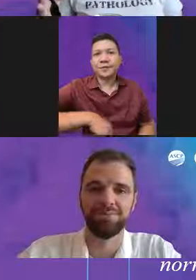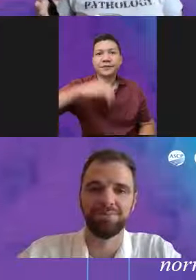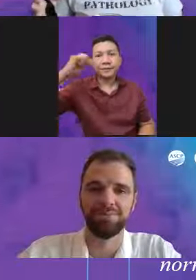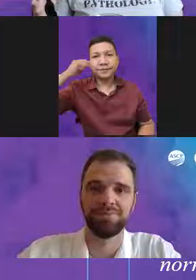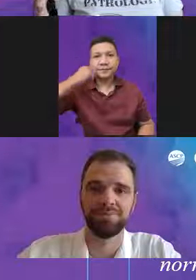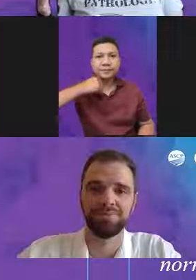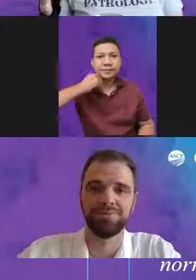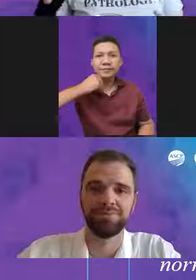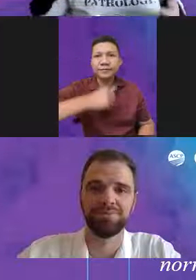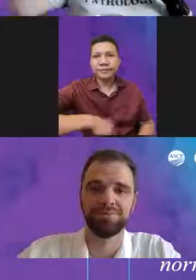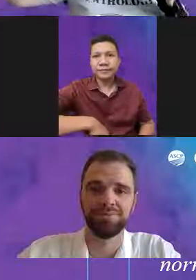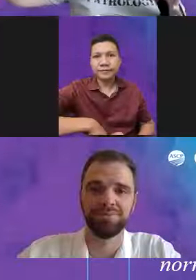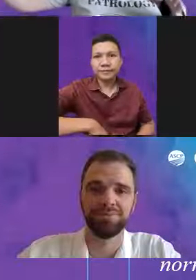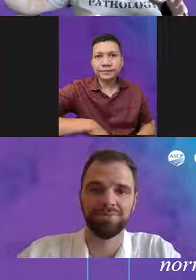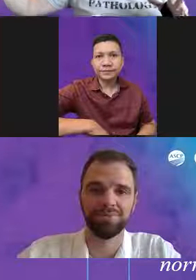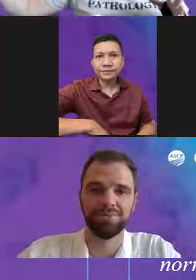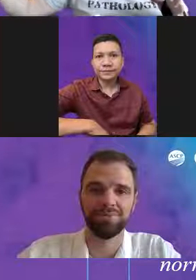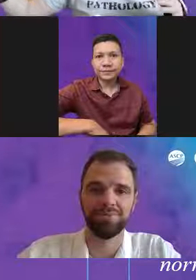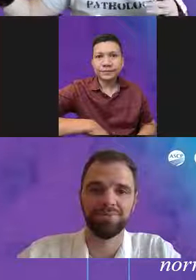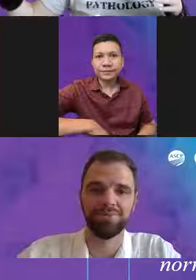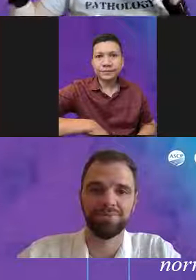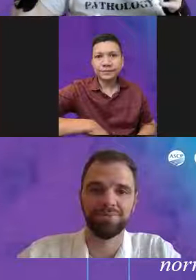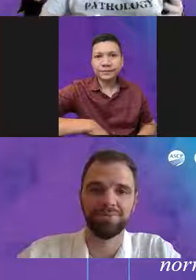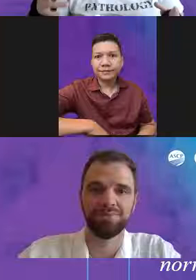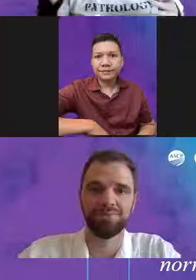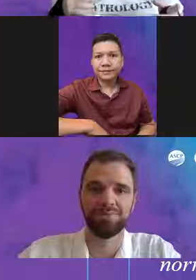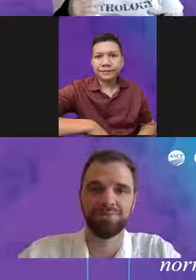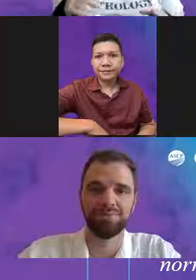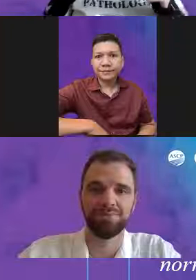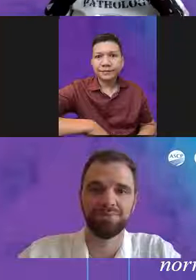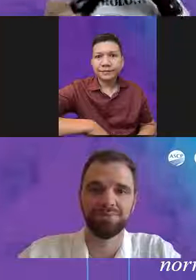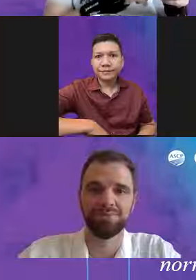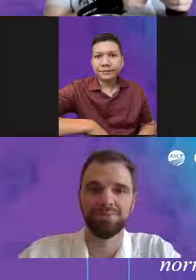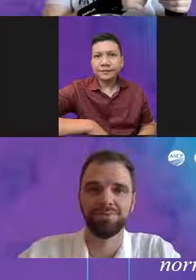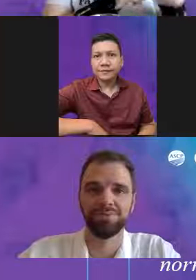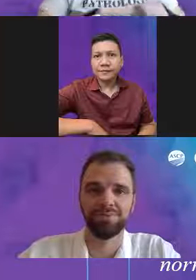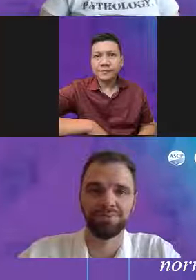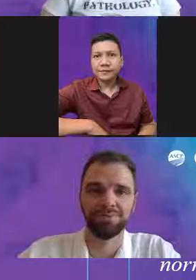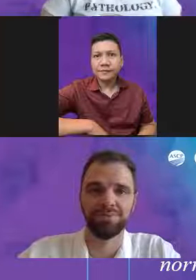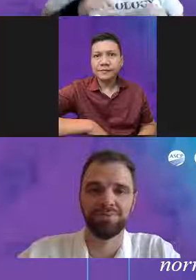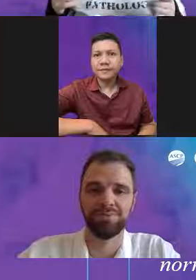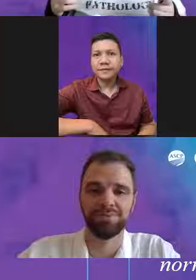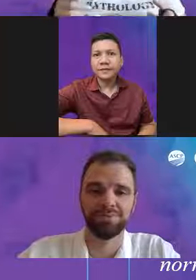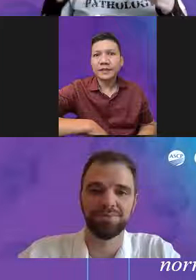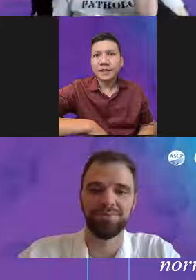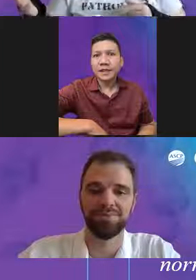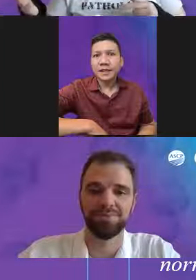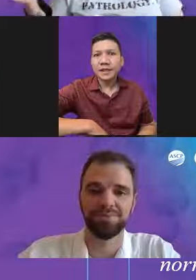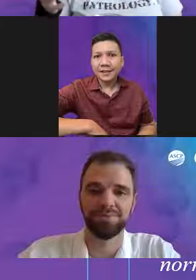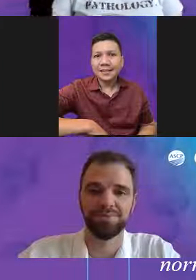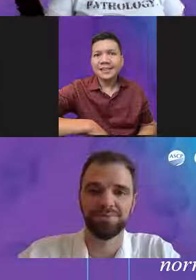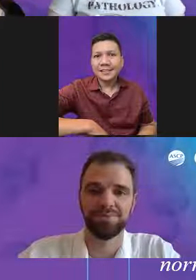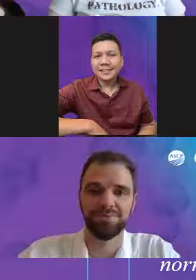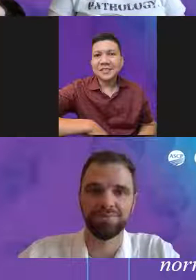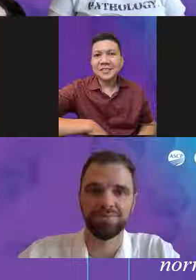are present, knowing the needs of the body, they're saying, hey, we need more red cells, or hey, we